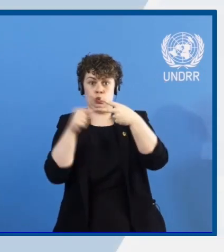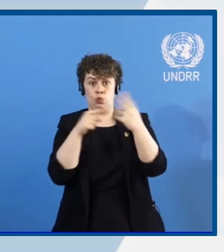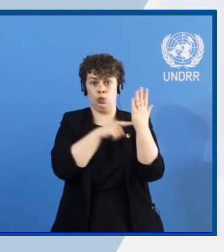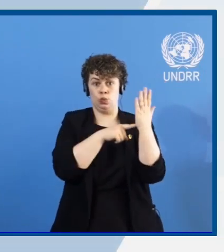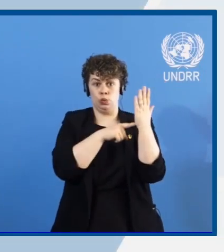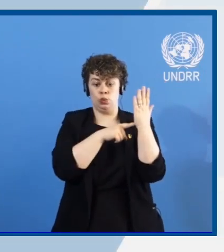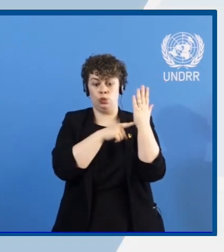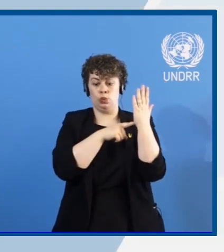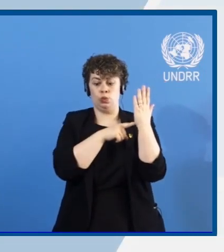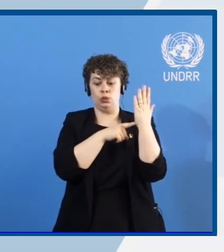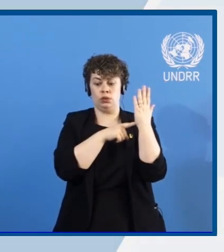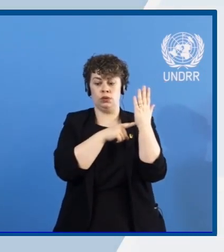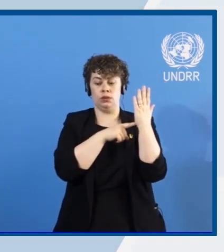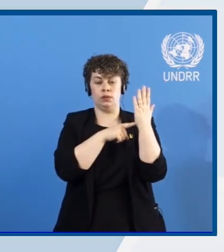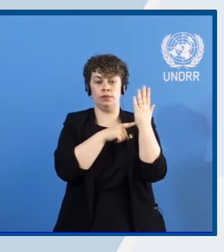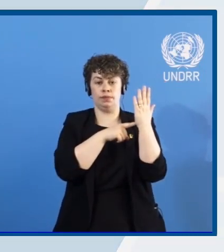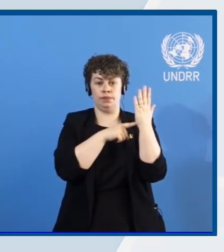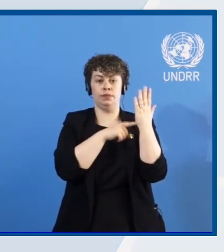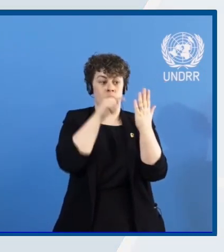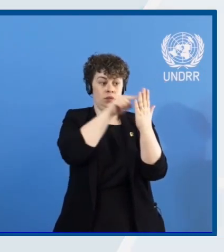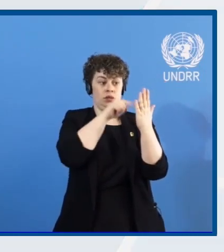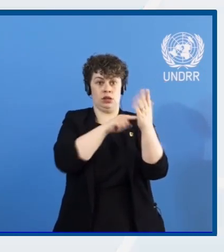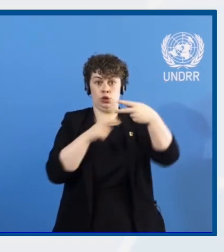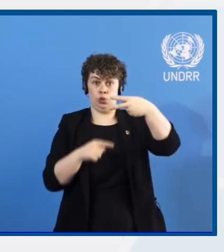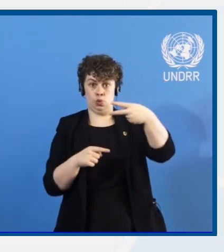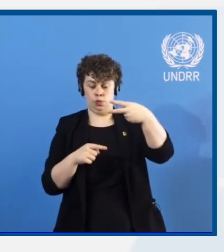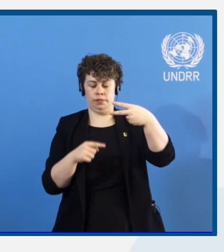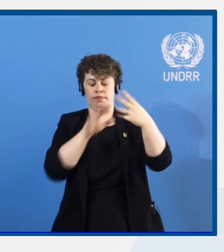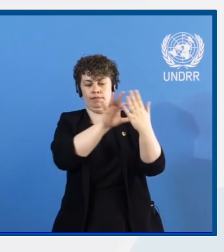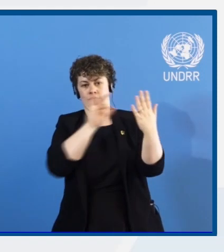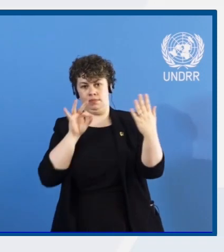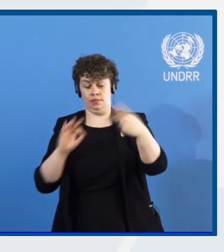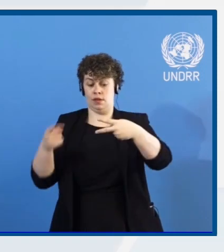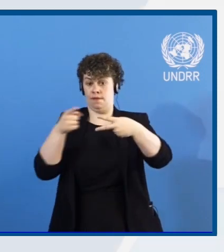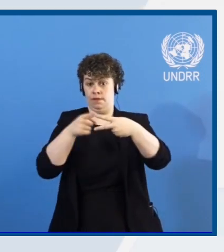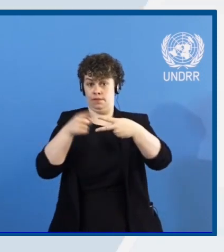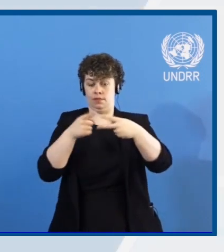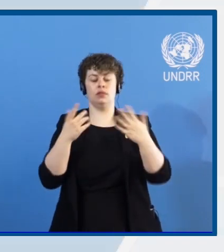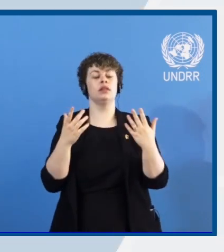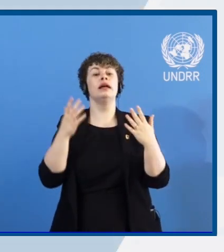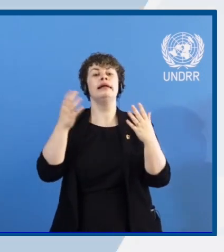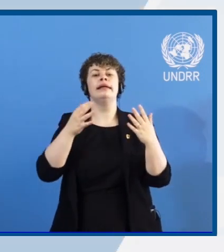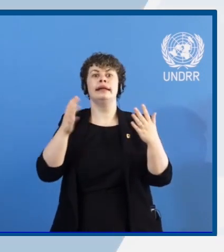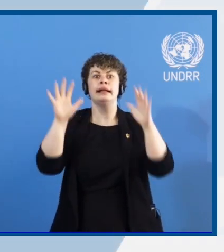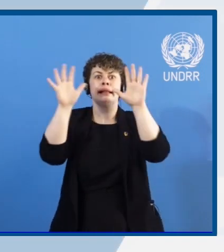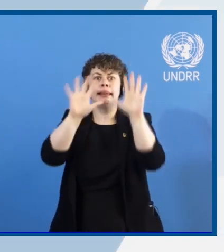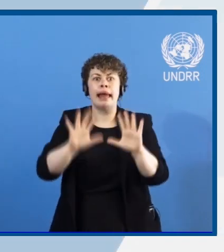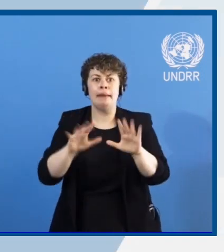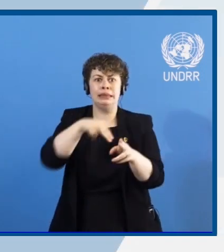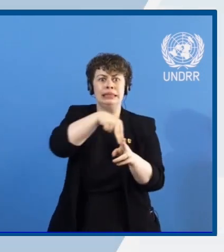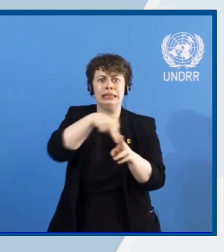the better understanding and management of climate risks is key for successful adaptation